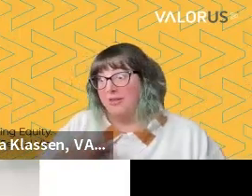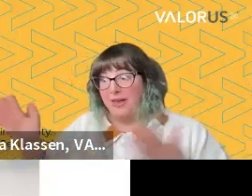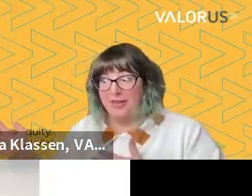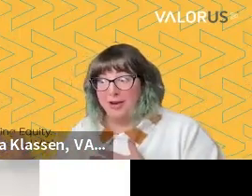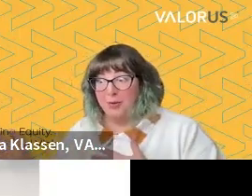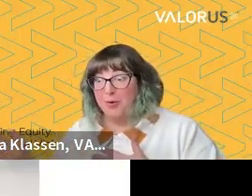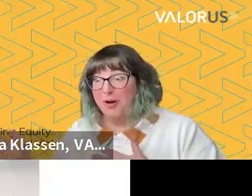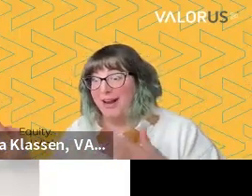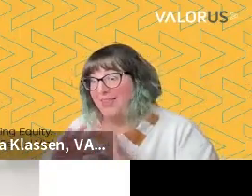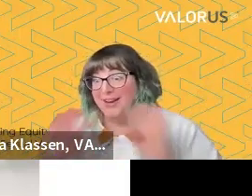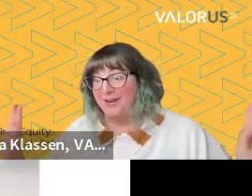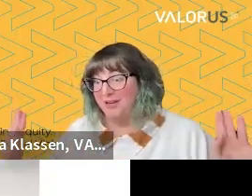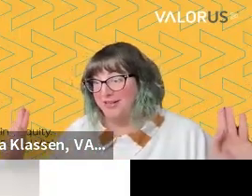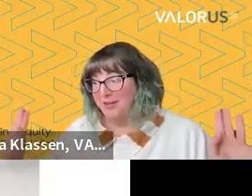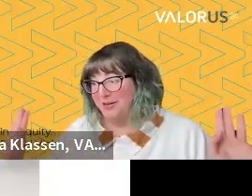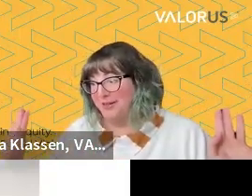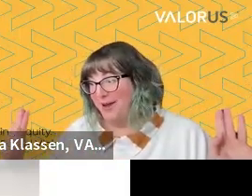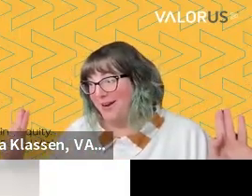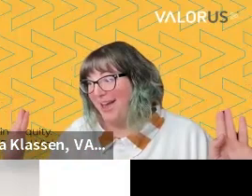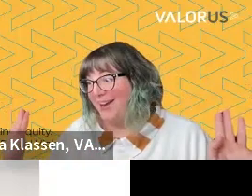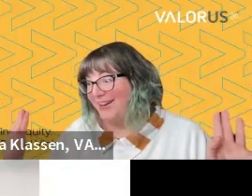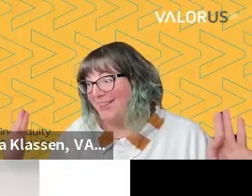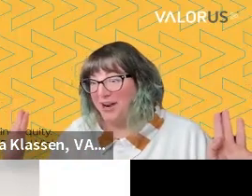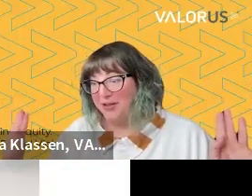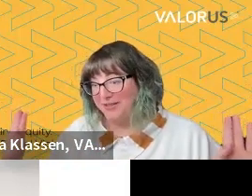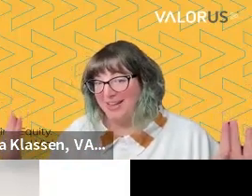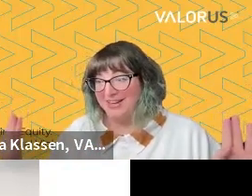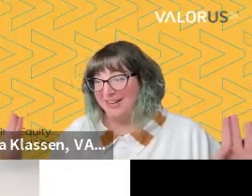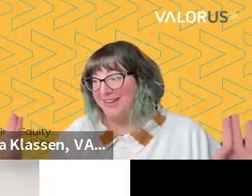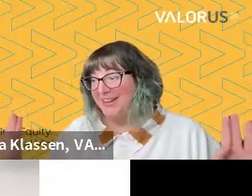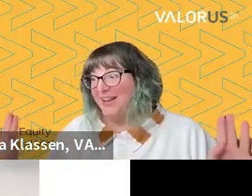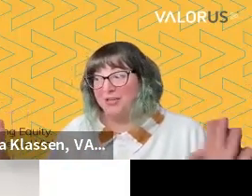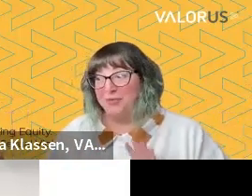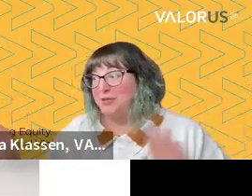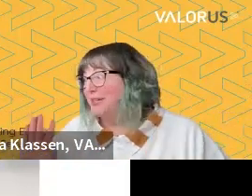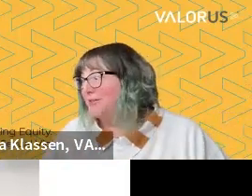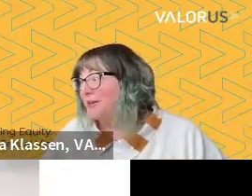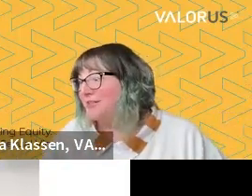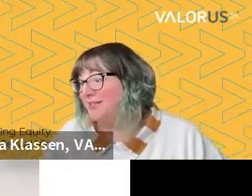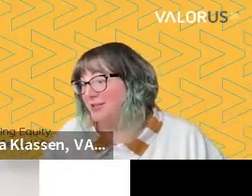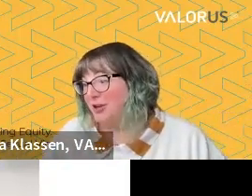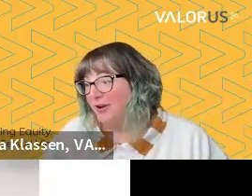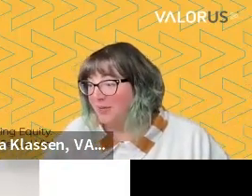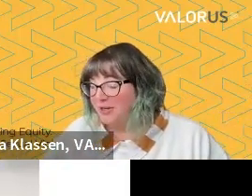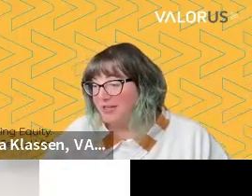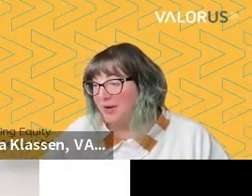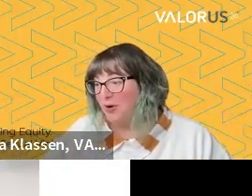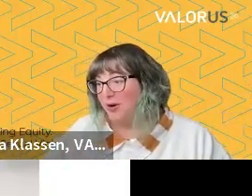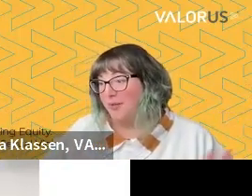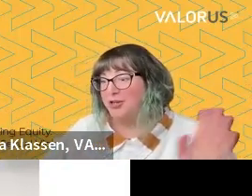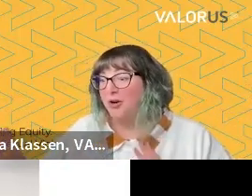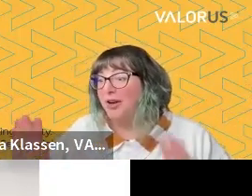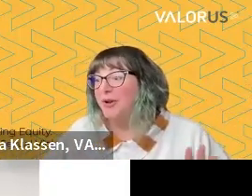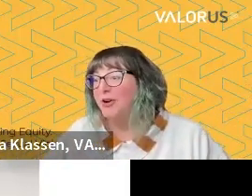to you." Then they go report it and they never talk to the person about it again. And then all of a sudden, Adult Protective Services is showing up at your